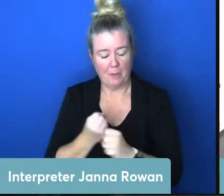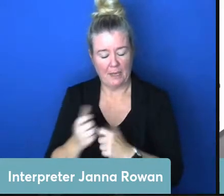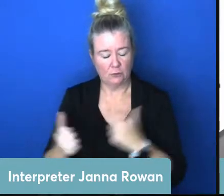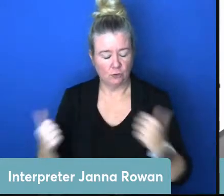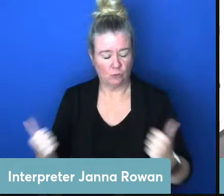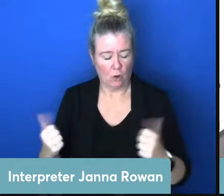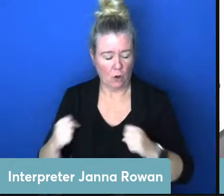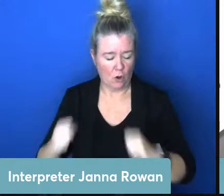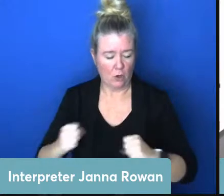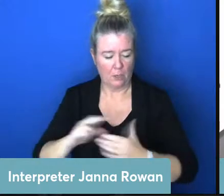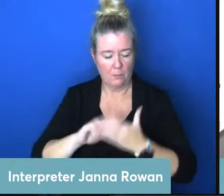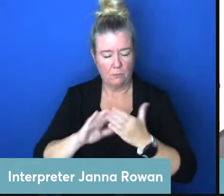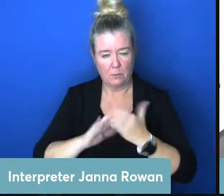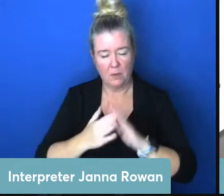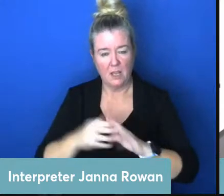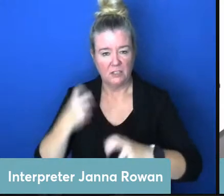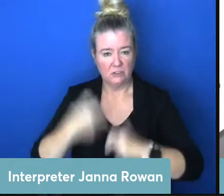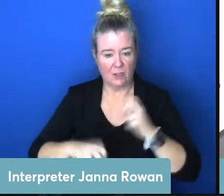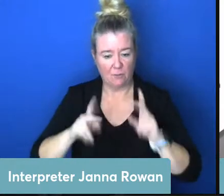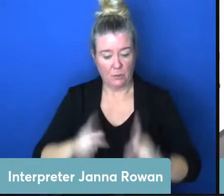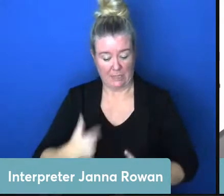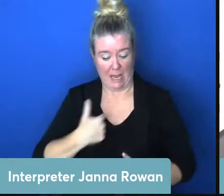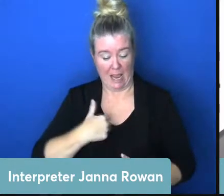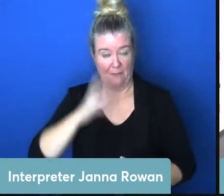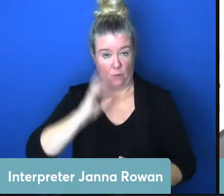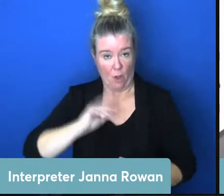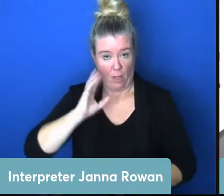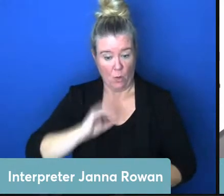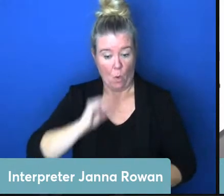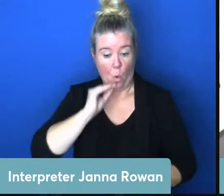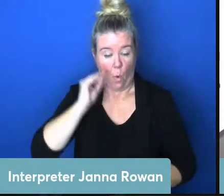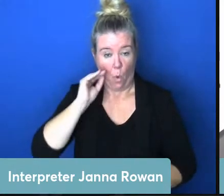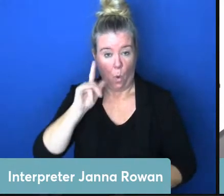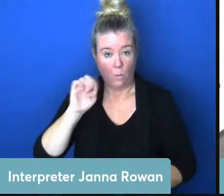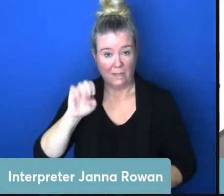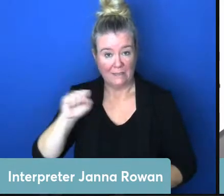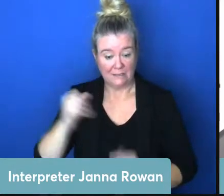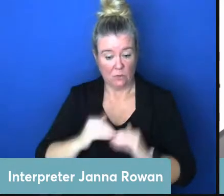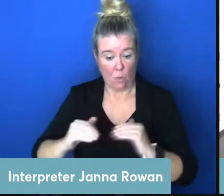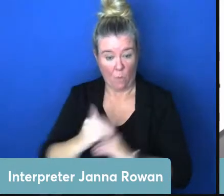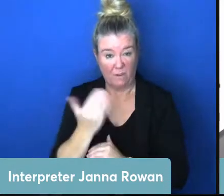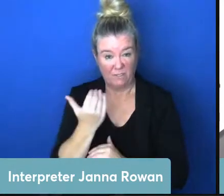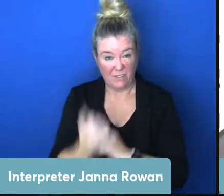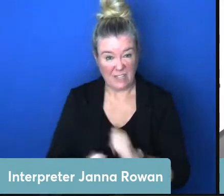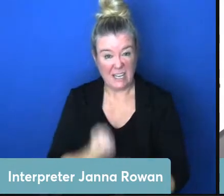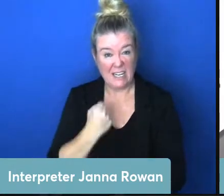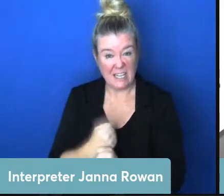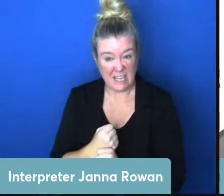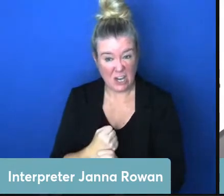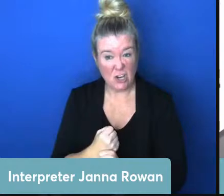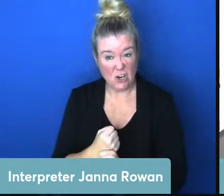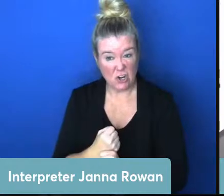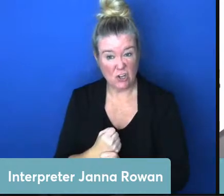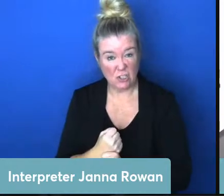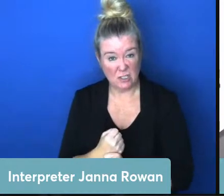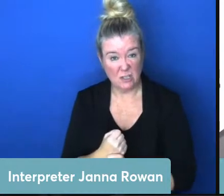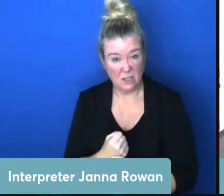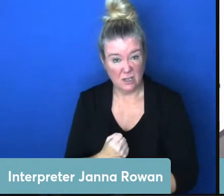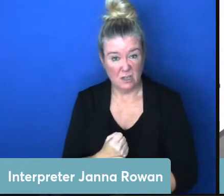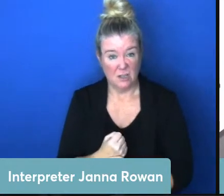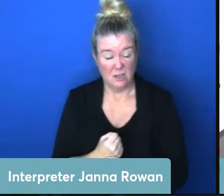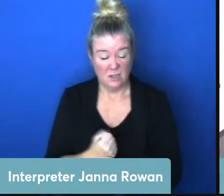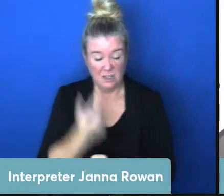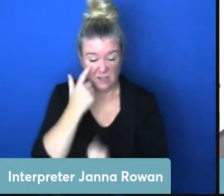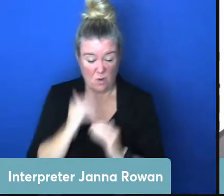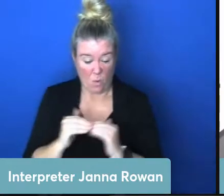It's hard as someone who has gone through homelessness for over 15 years, just shy of a little over 15